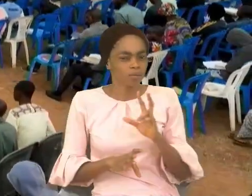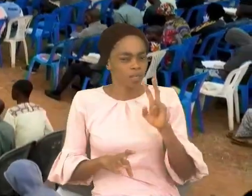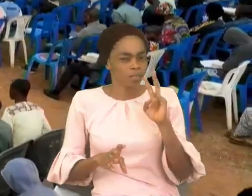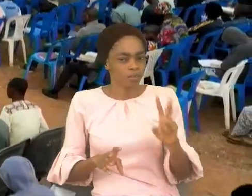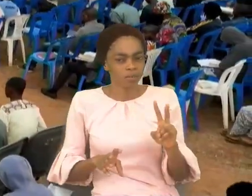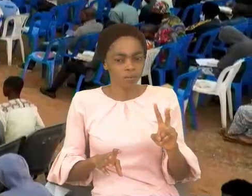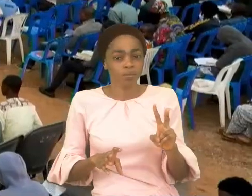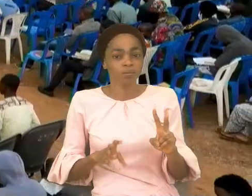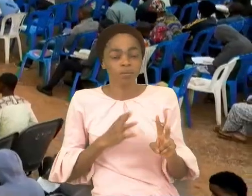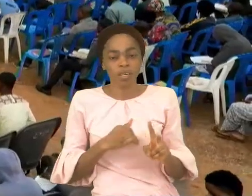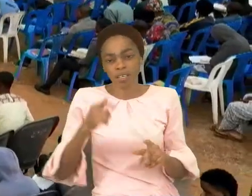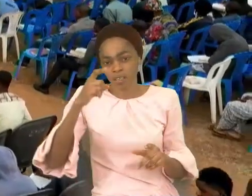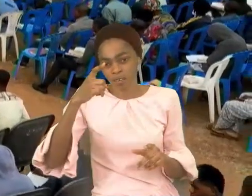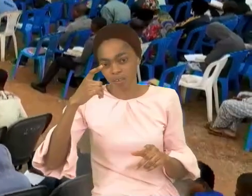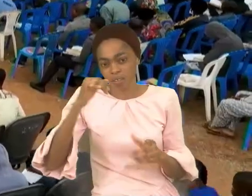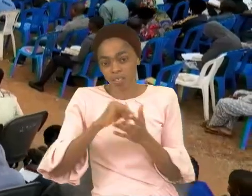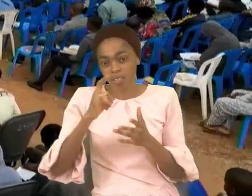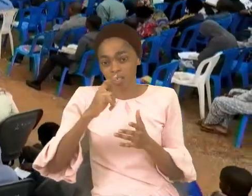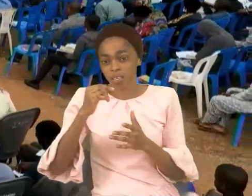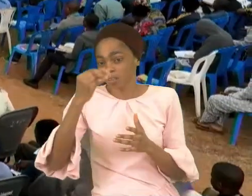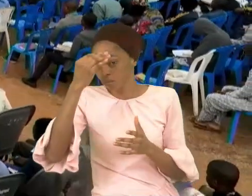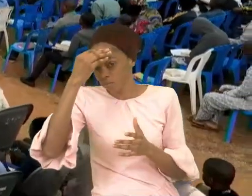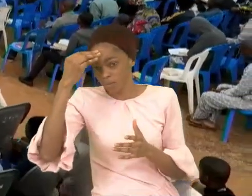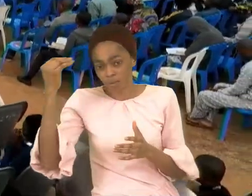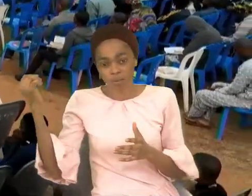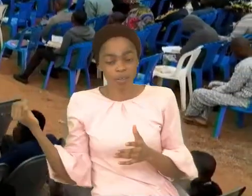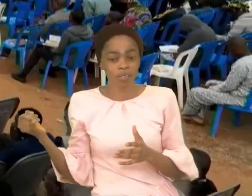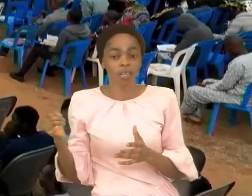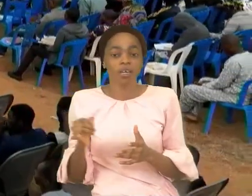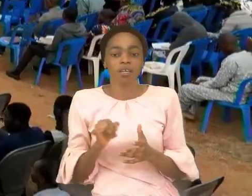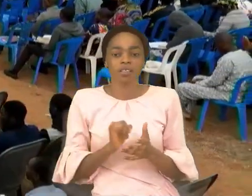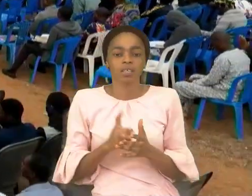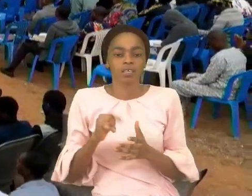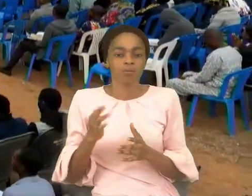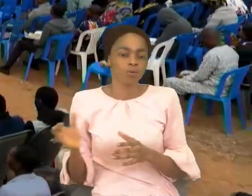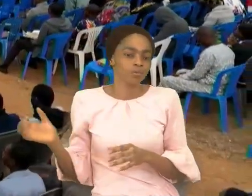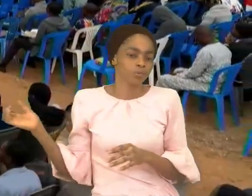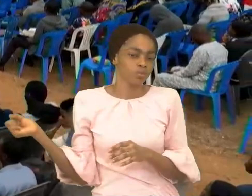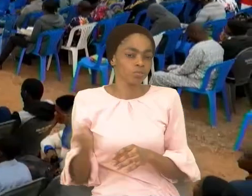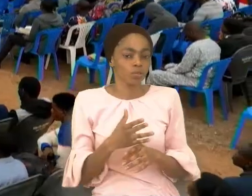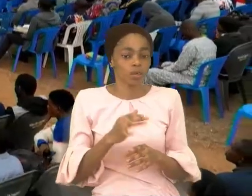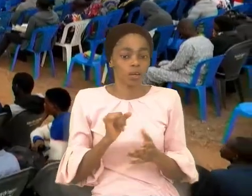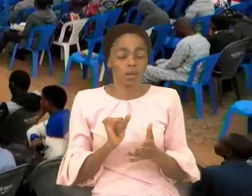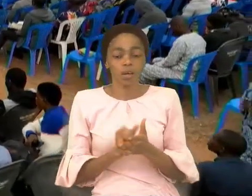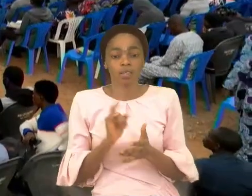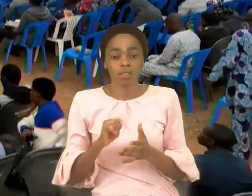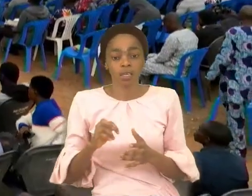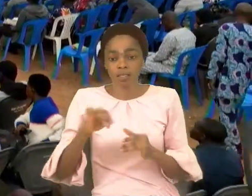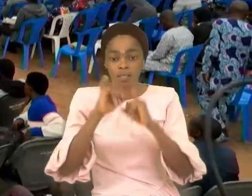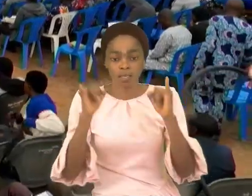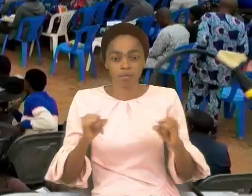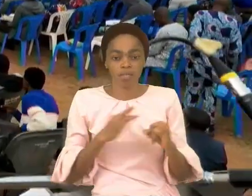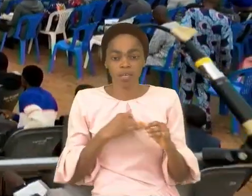silver and brass and iron and clay? And that stone became a mountain that occupied the whole